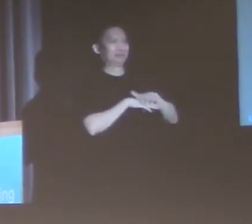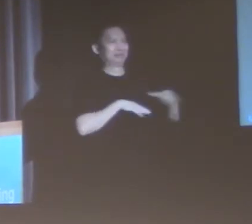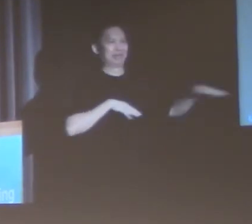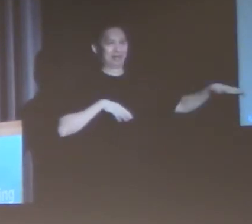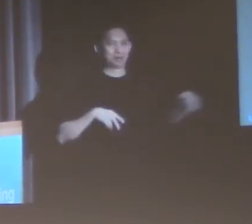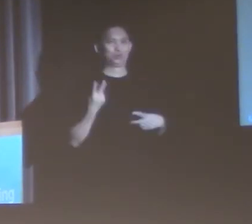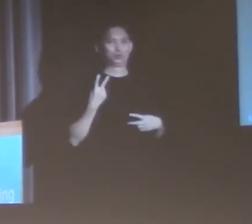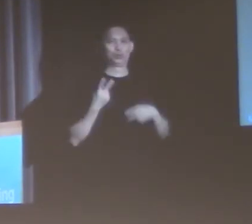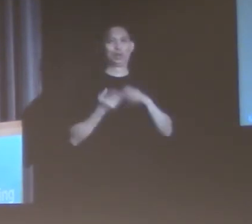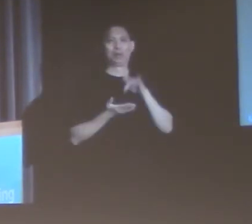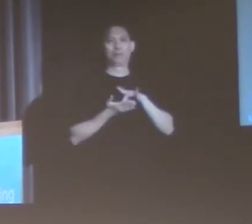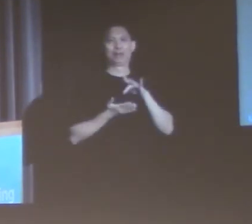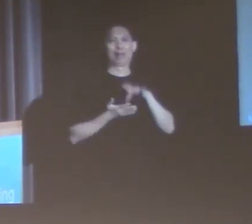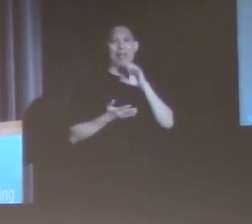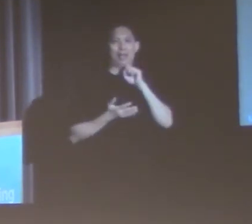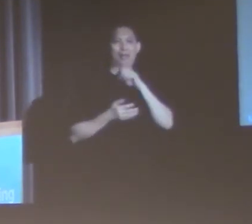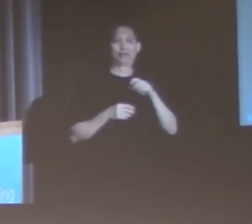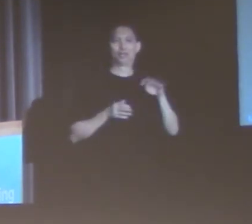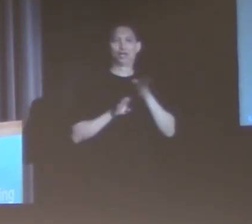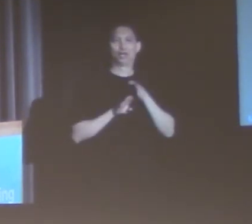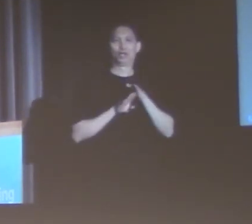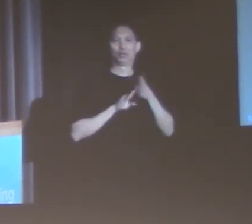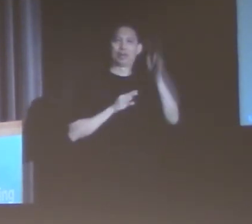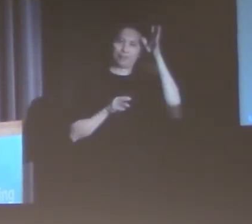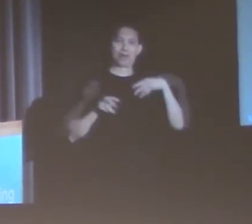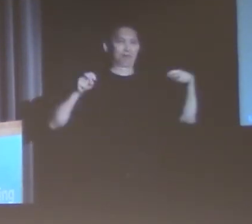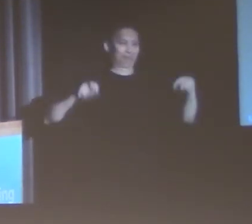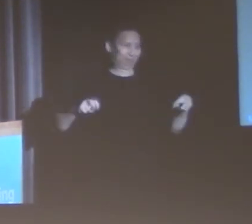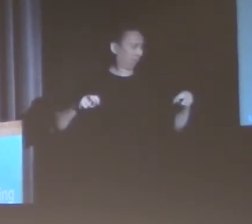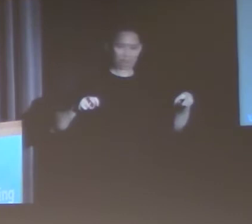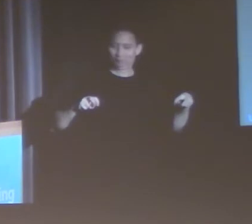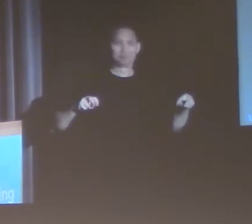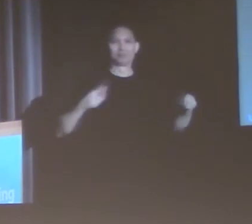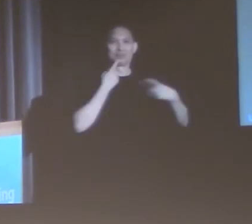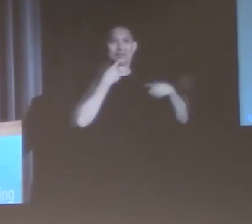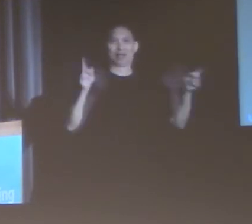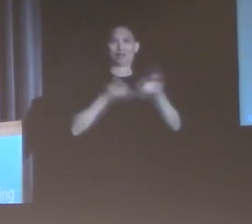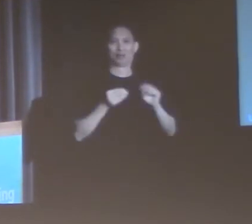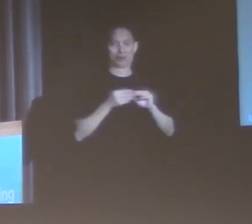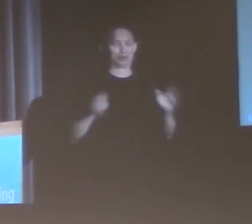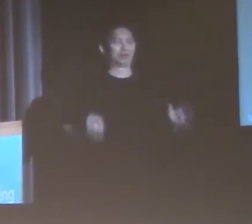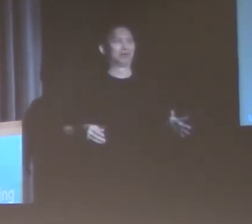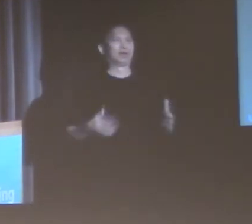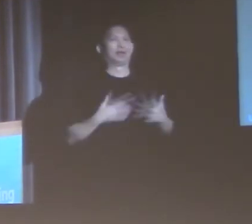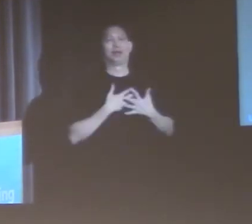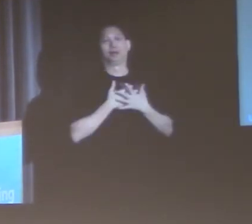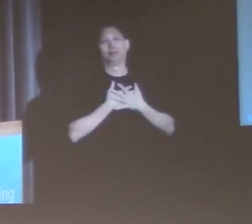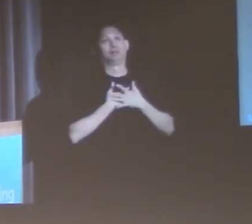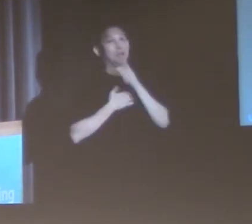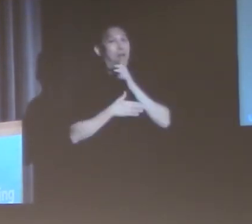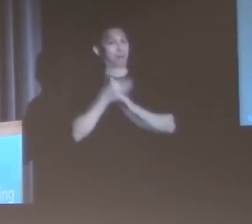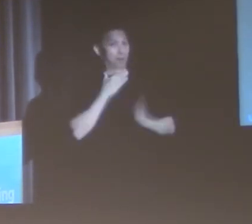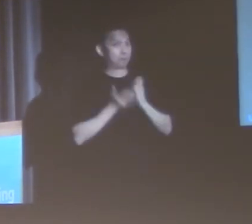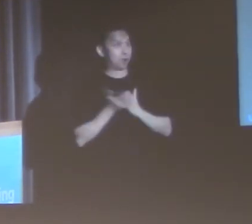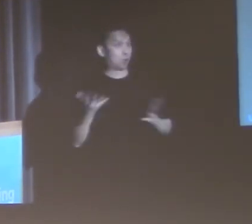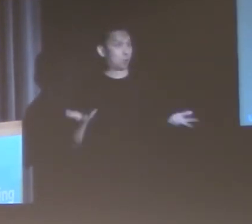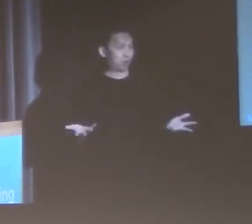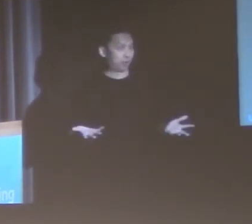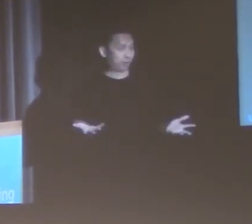men, and we're telling this story. And do you know what? What was so moving and humbling was not only was it